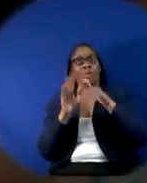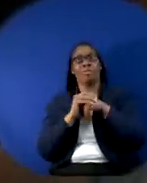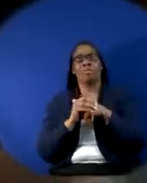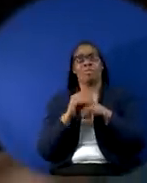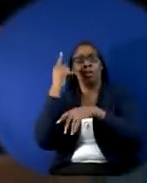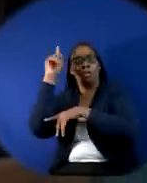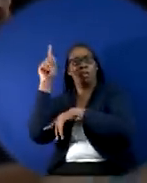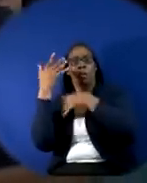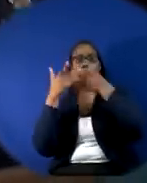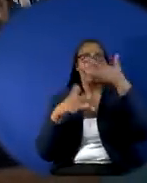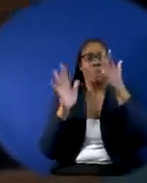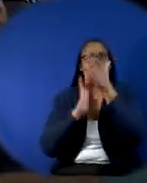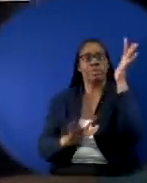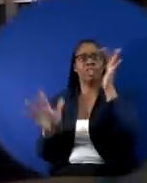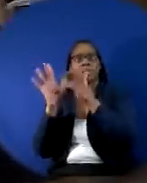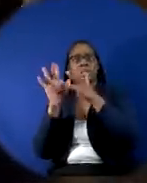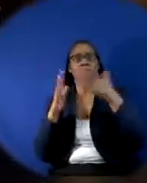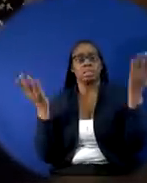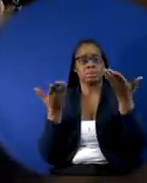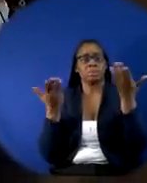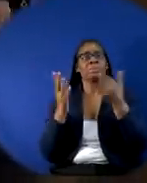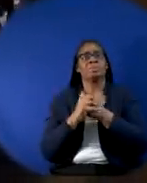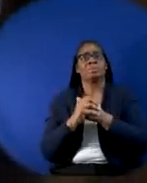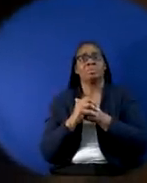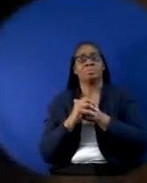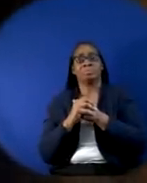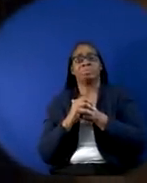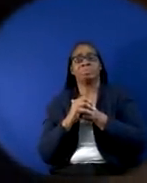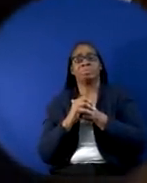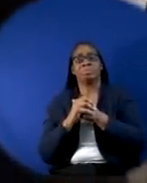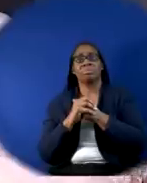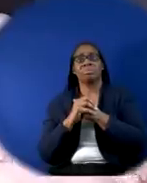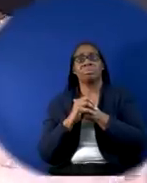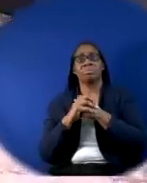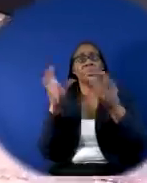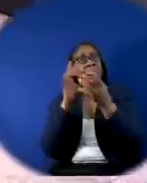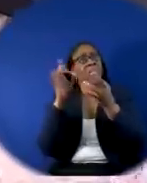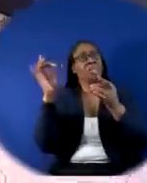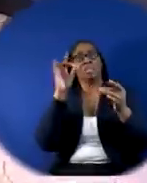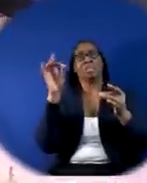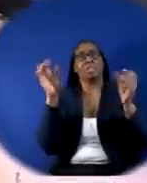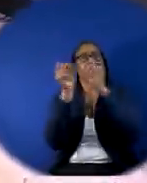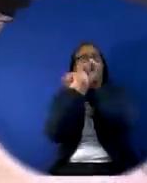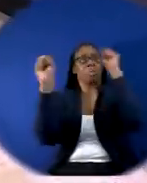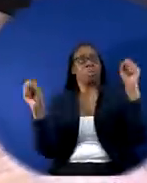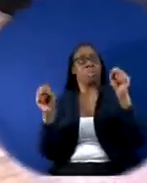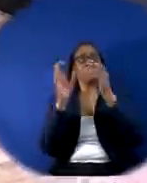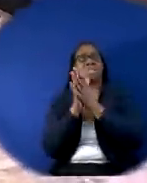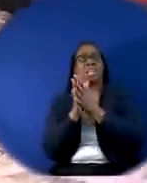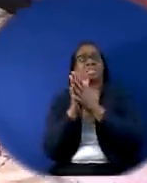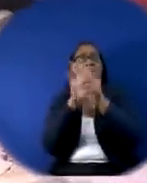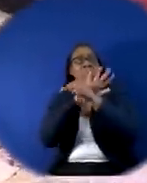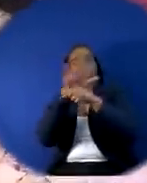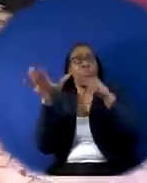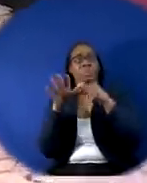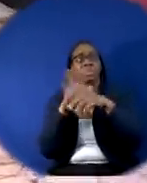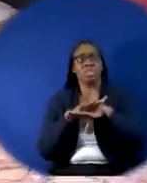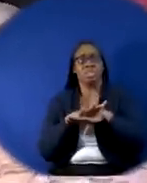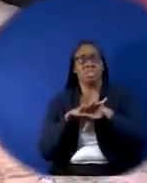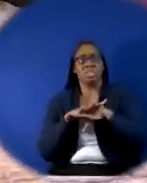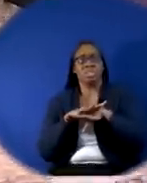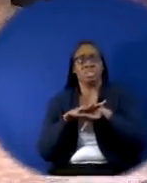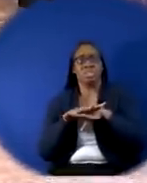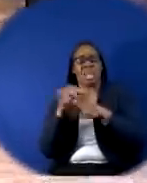For the blood of Jesus, the soul-saving, sanctifying,